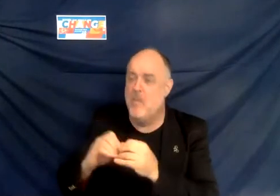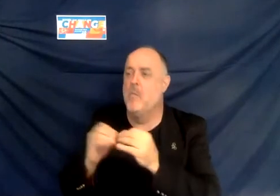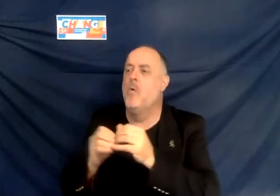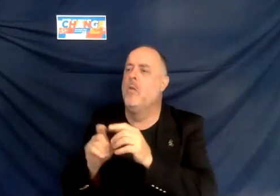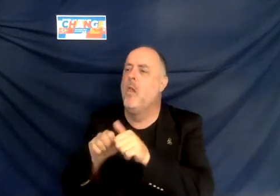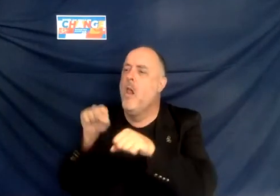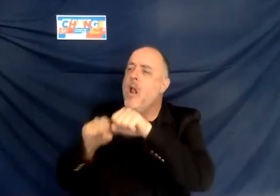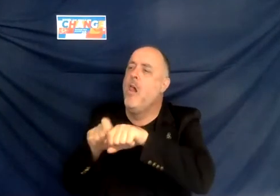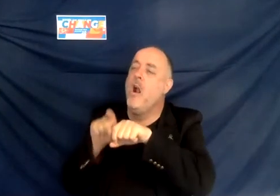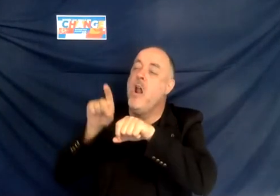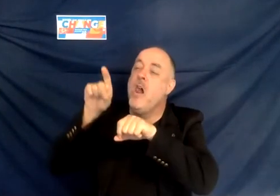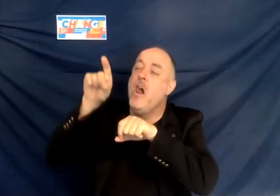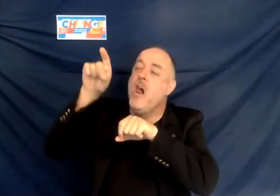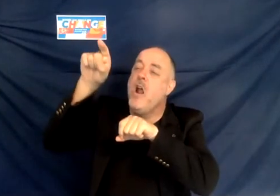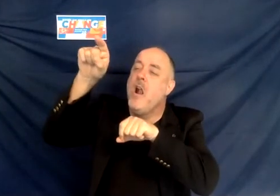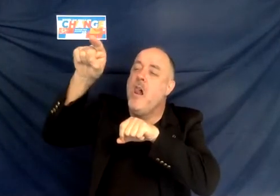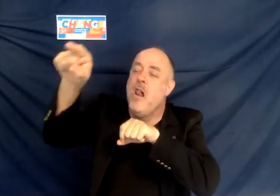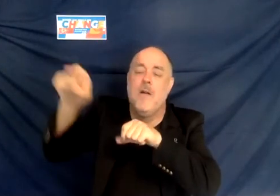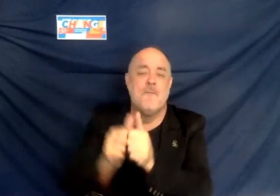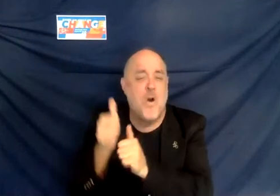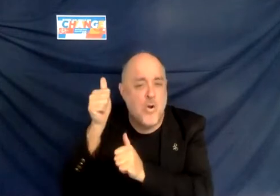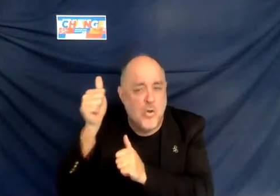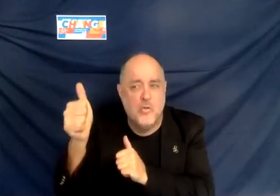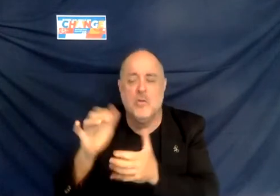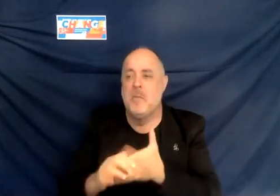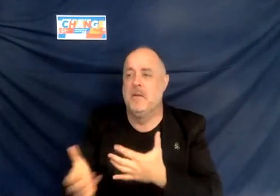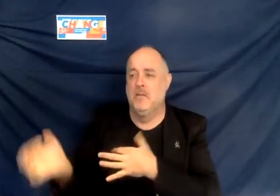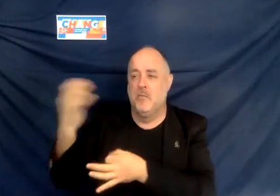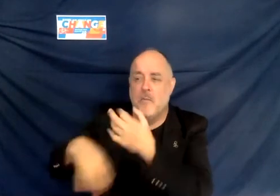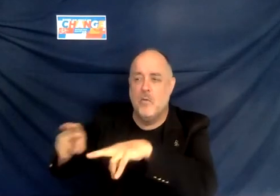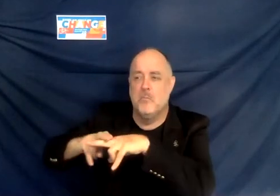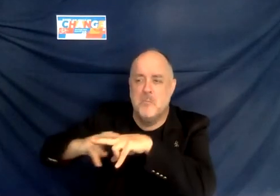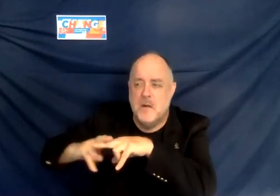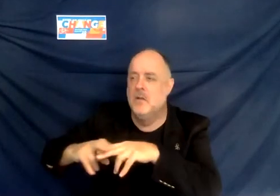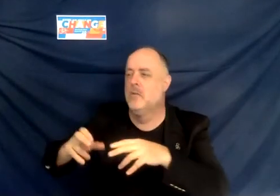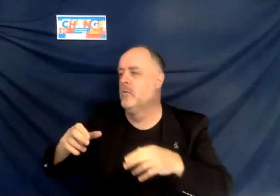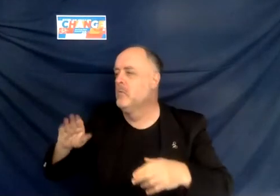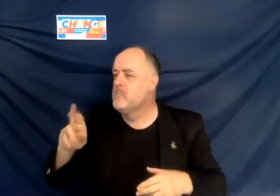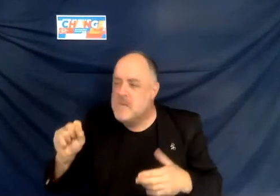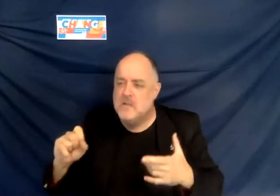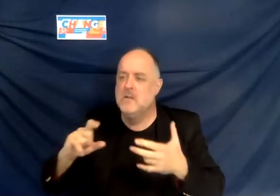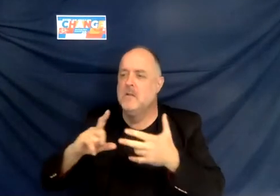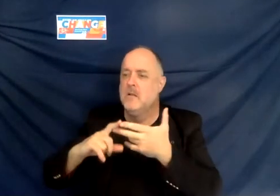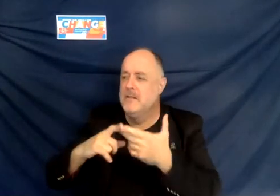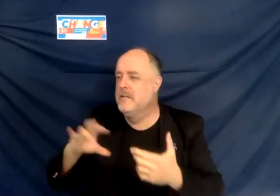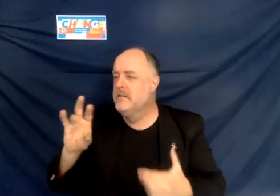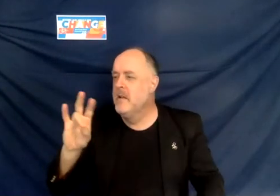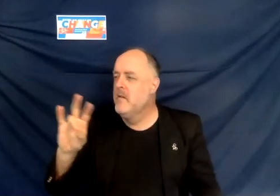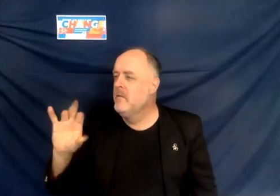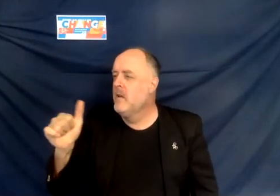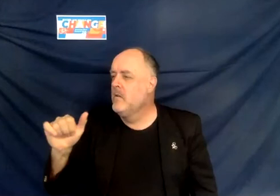distances. So maybe a trip that they would have taken tram, bus, or train of 7 to 10